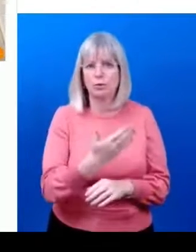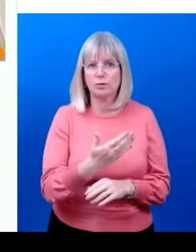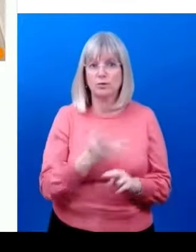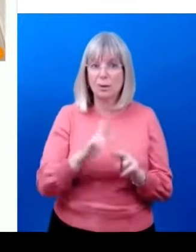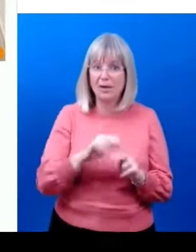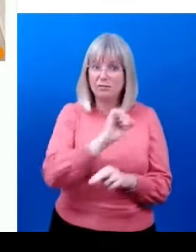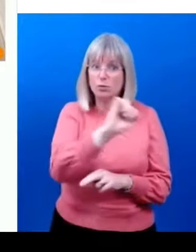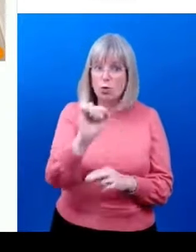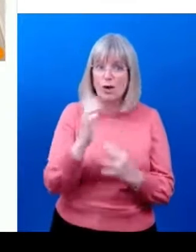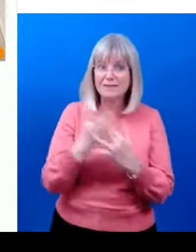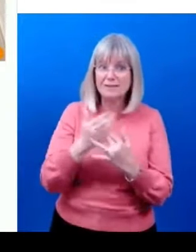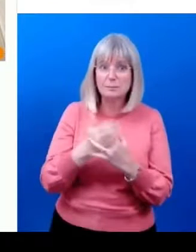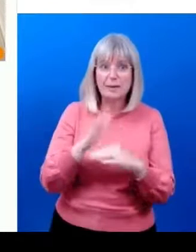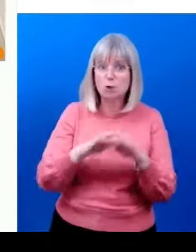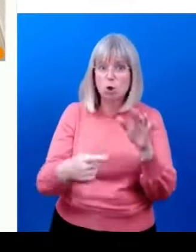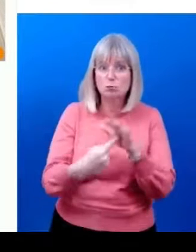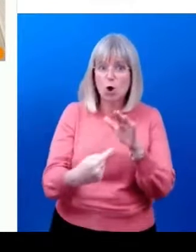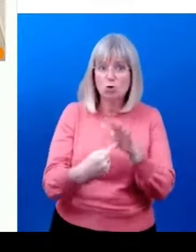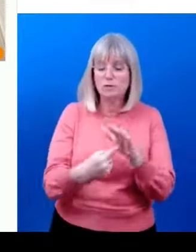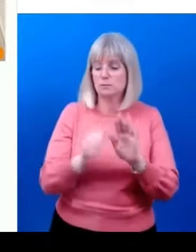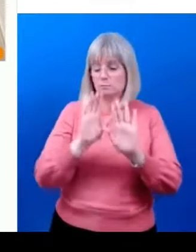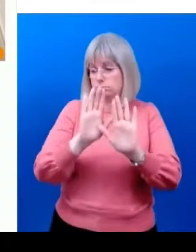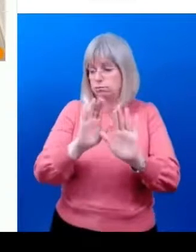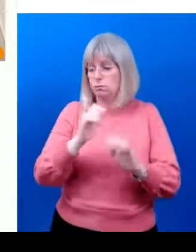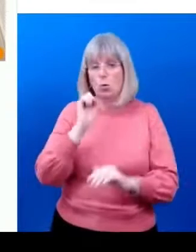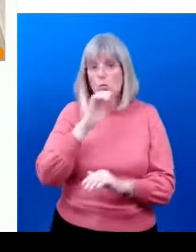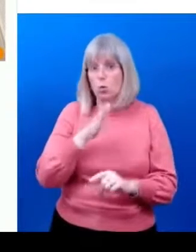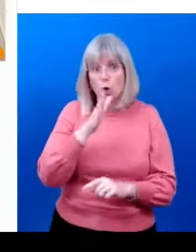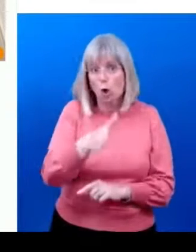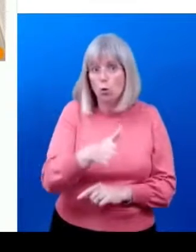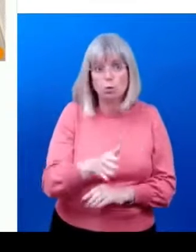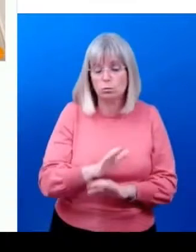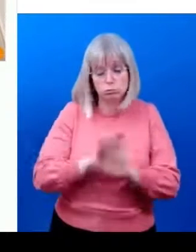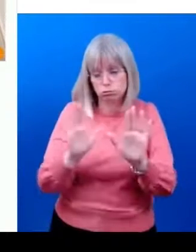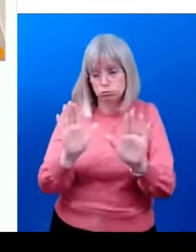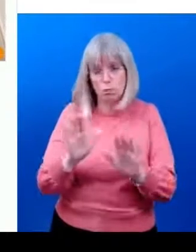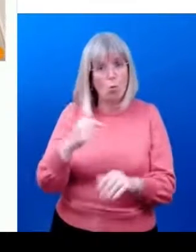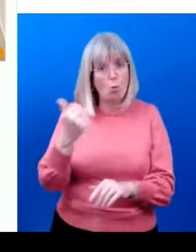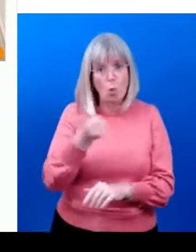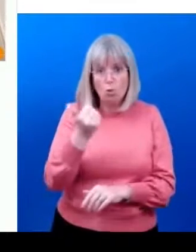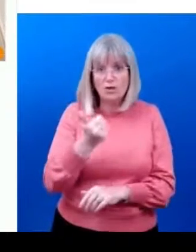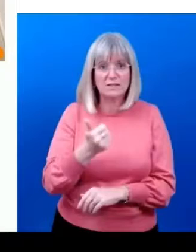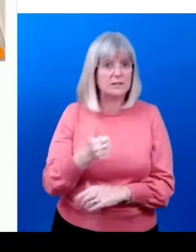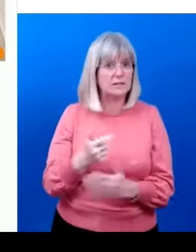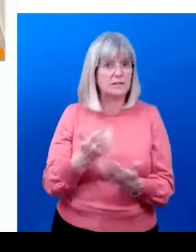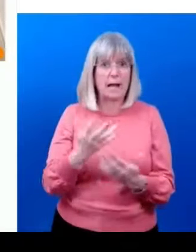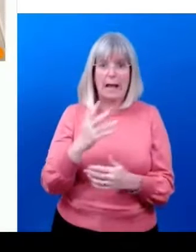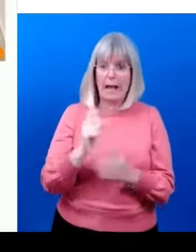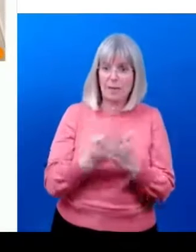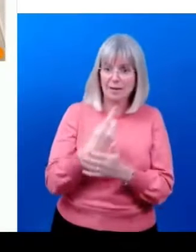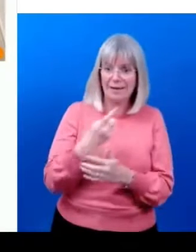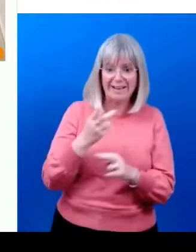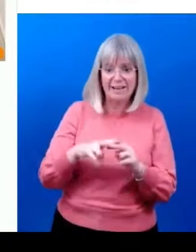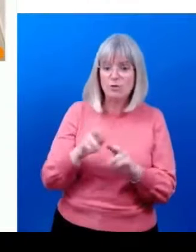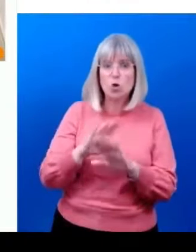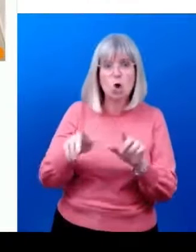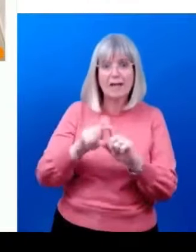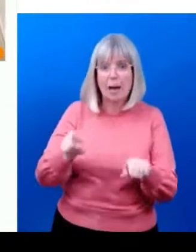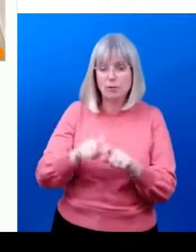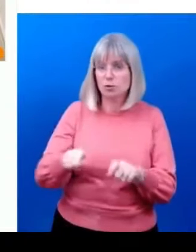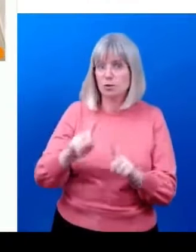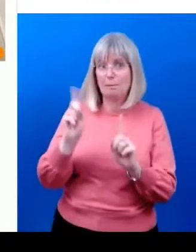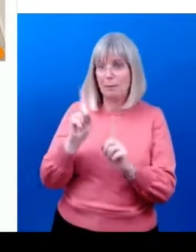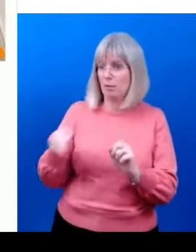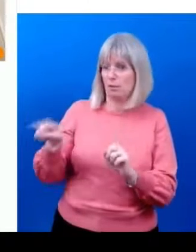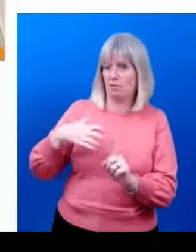you, and we're going to start shouting out, and it's already happening. People are being called out when they do things that aren't captioned. And so the one thing I